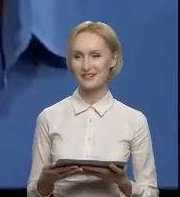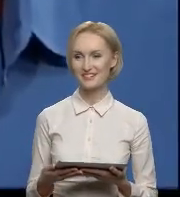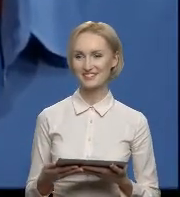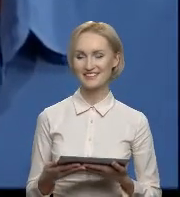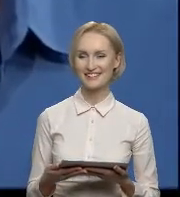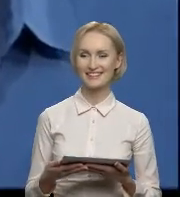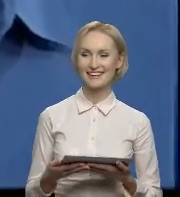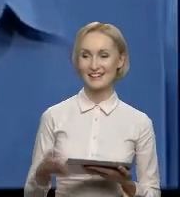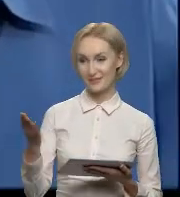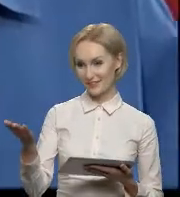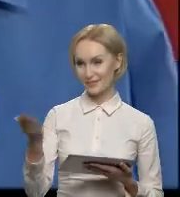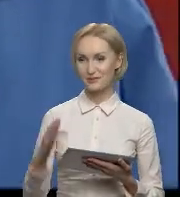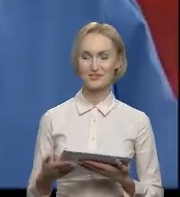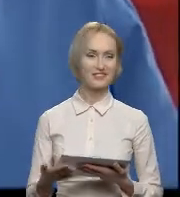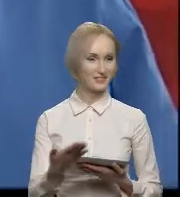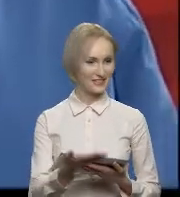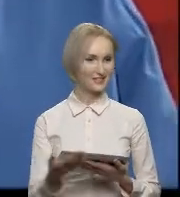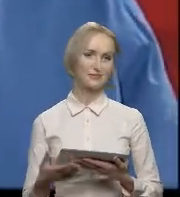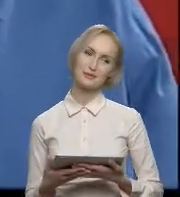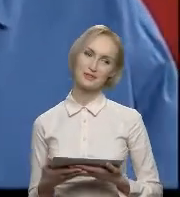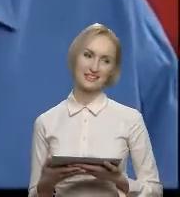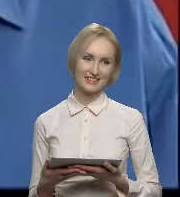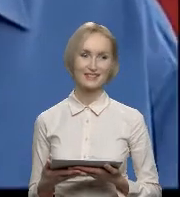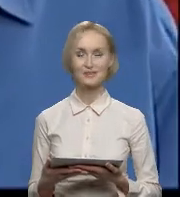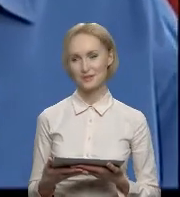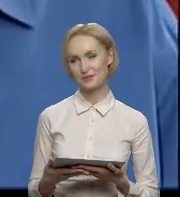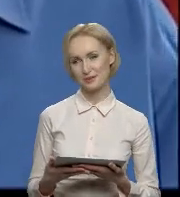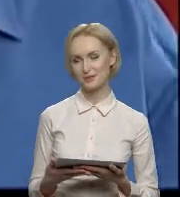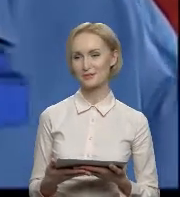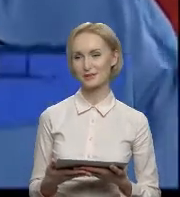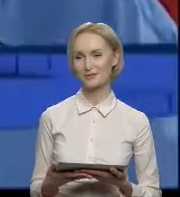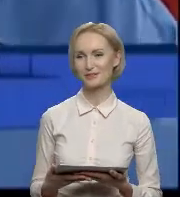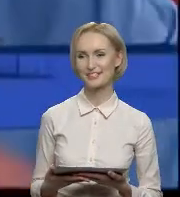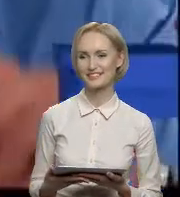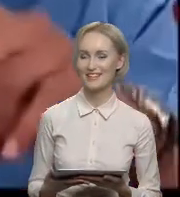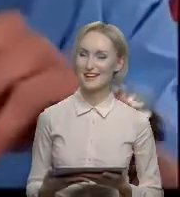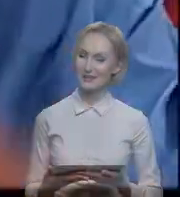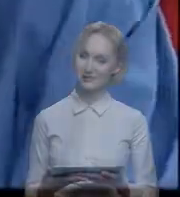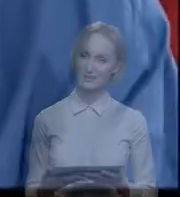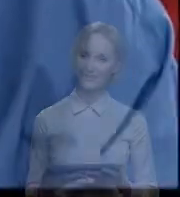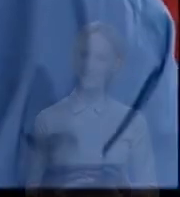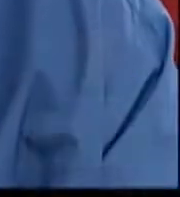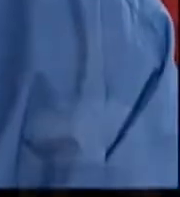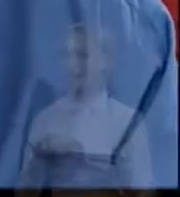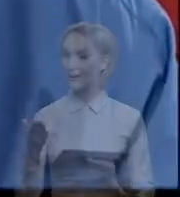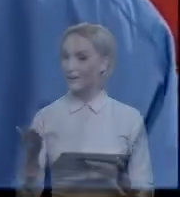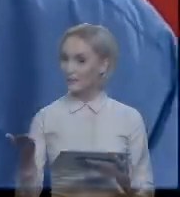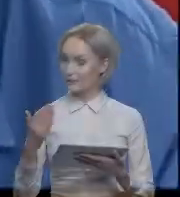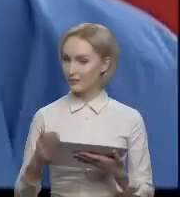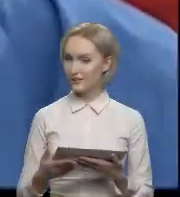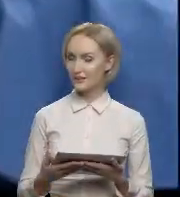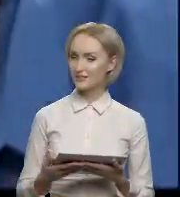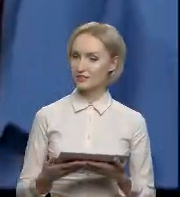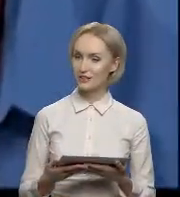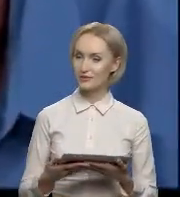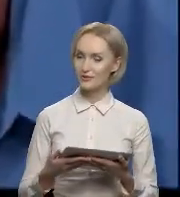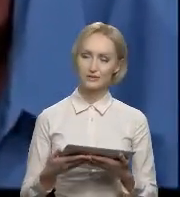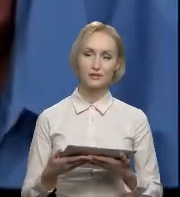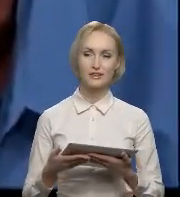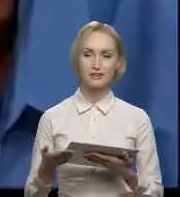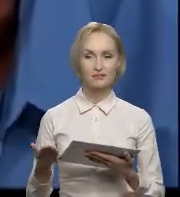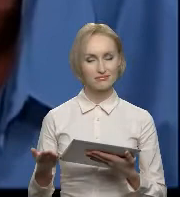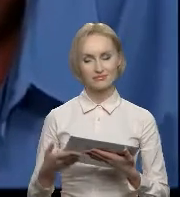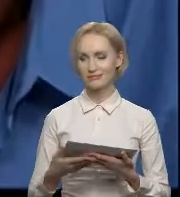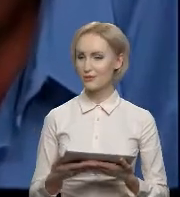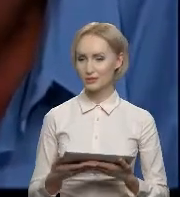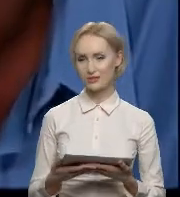If you are, will you step up, provide financial, fatherly Bill? Let me hear from Jamar. Even without these results,